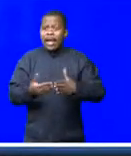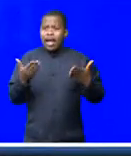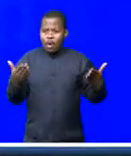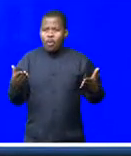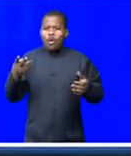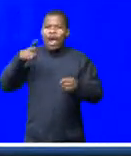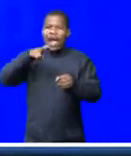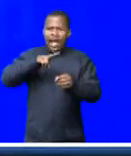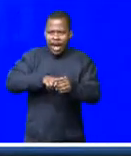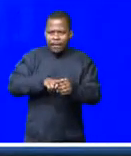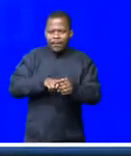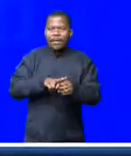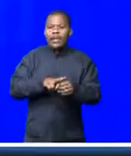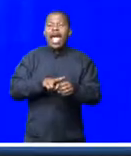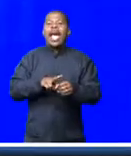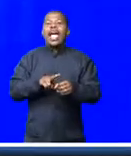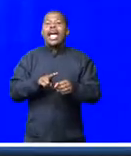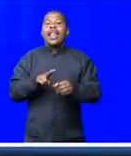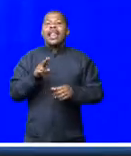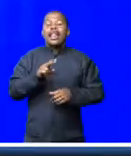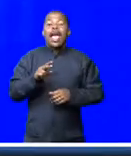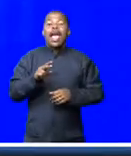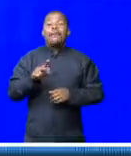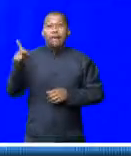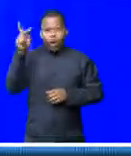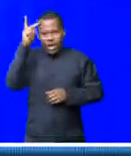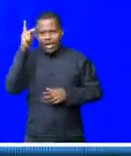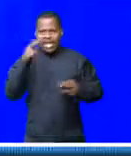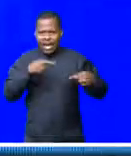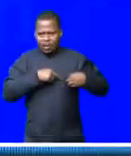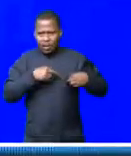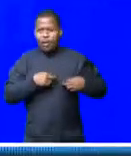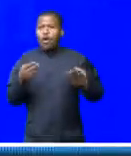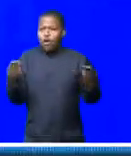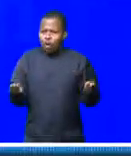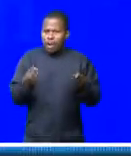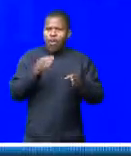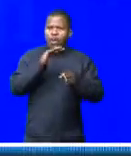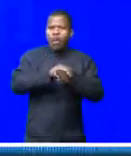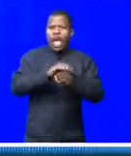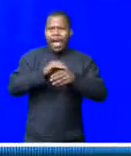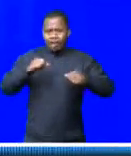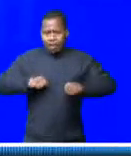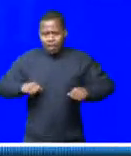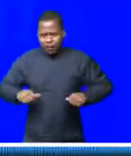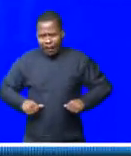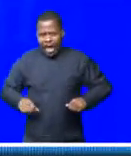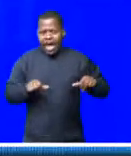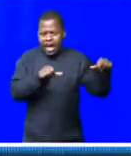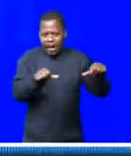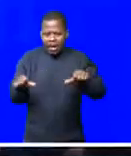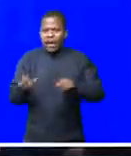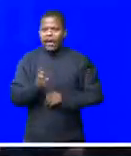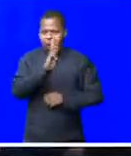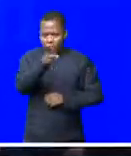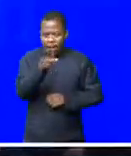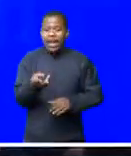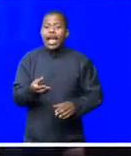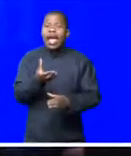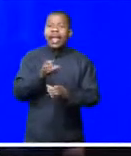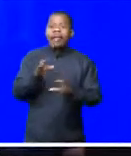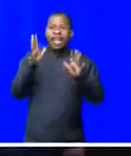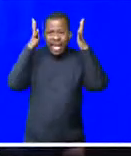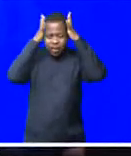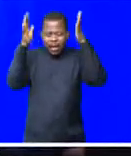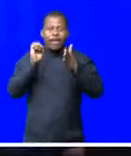emigomeni yokuthuthukisa inhlala kahle yebantu bemave abo. Livele Eswatini laba ingcenye yalenhlangano yaka Commonwealth